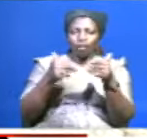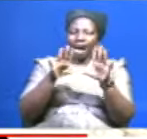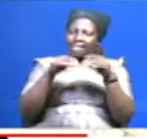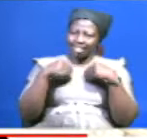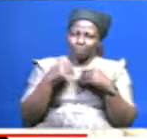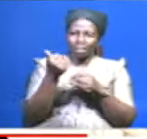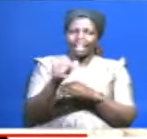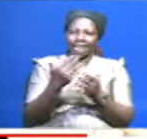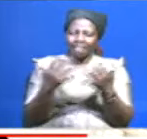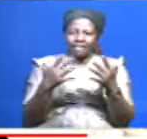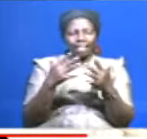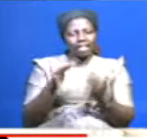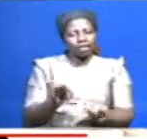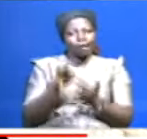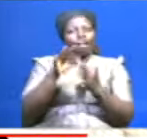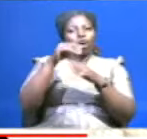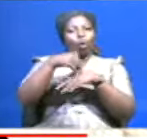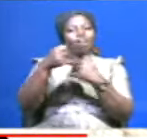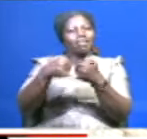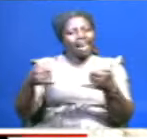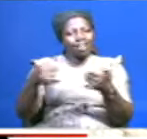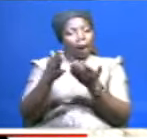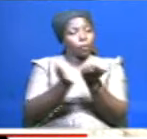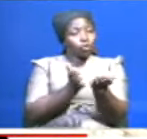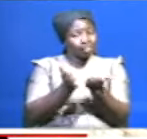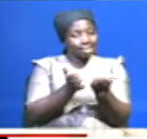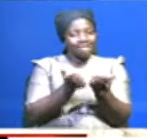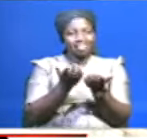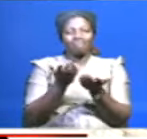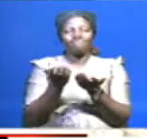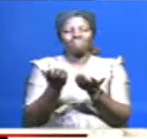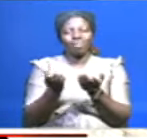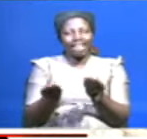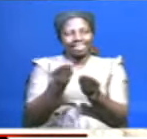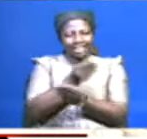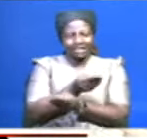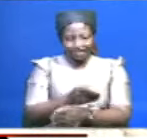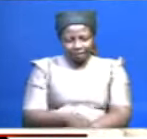transactions. Reporting for Easy Friday from Hola, Tana River County, I'm Zainab Said.